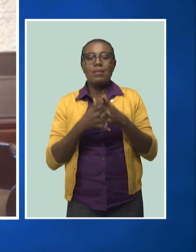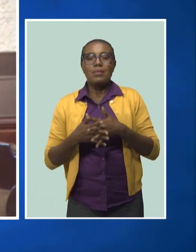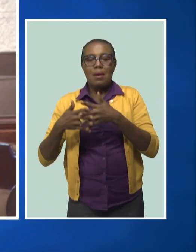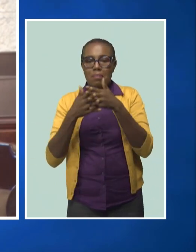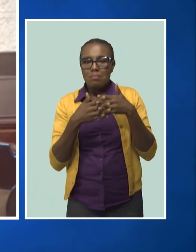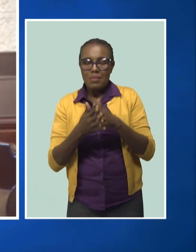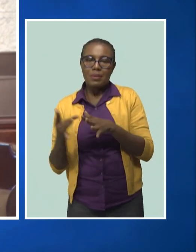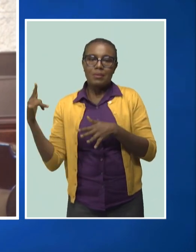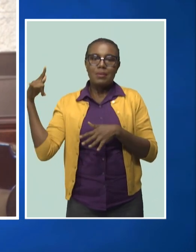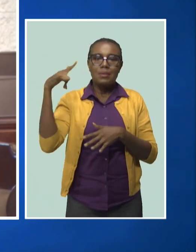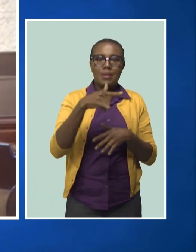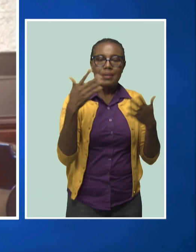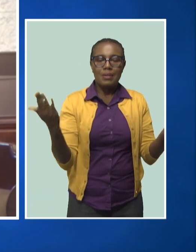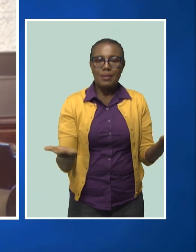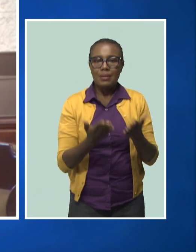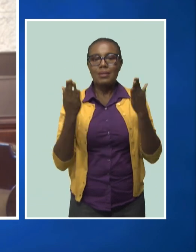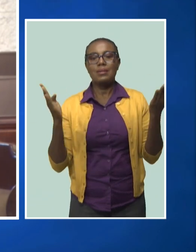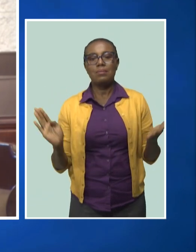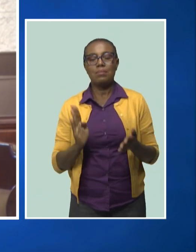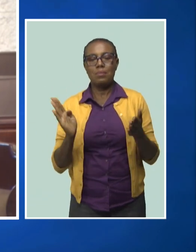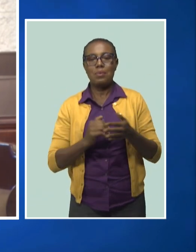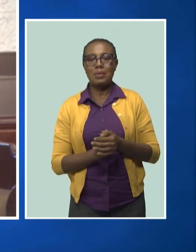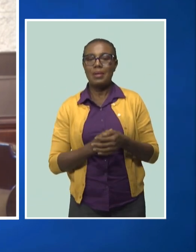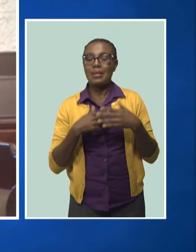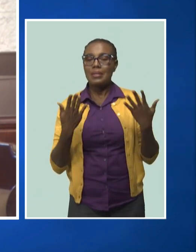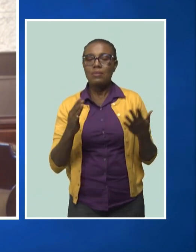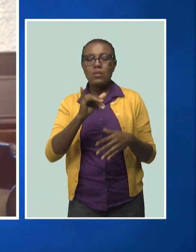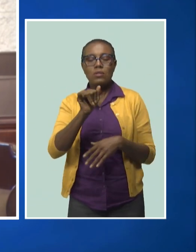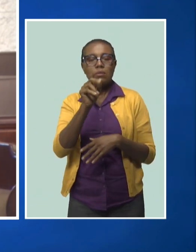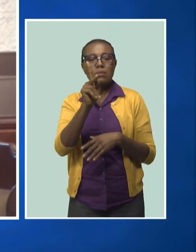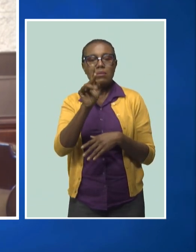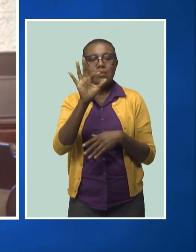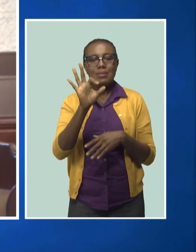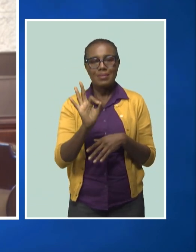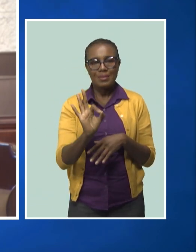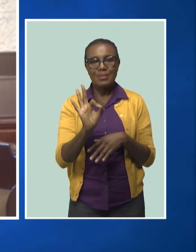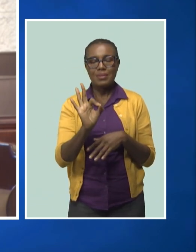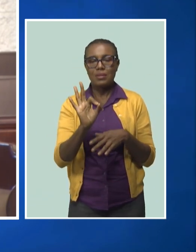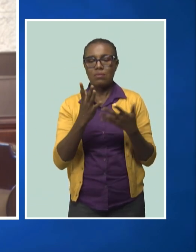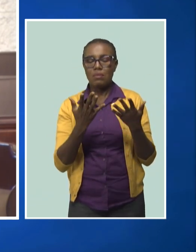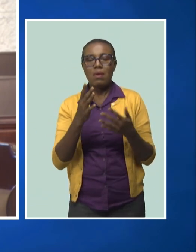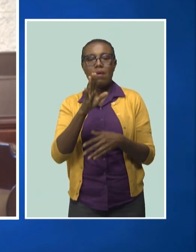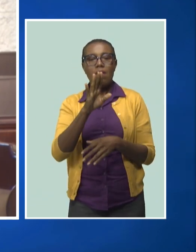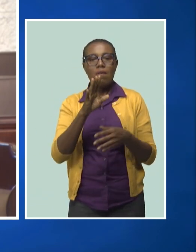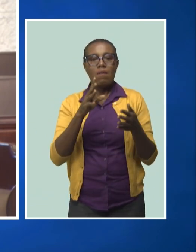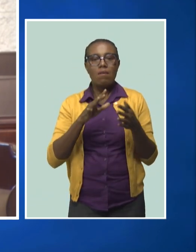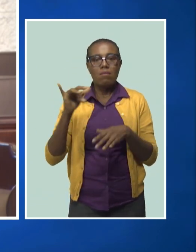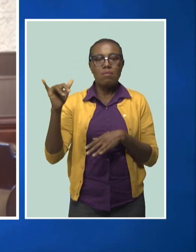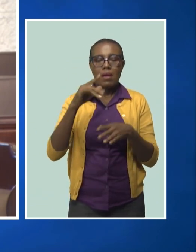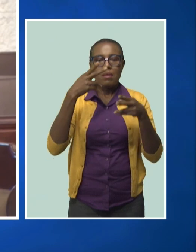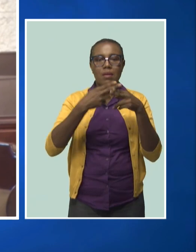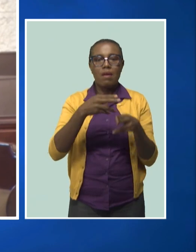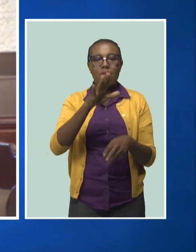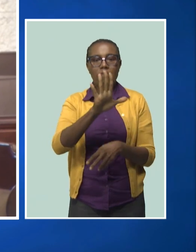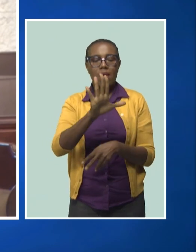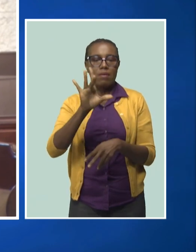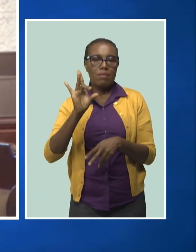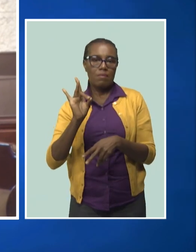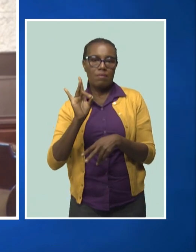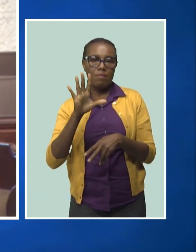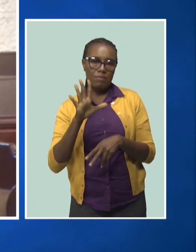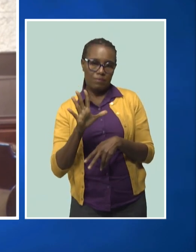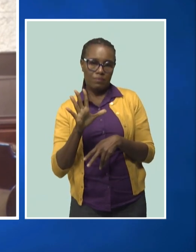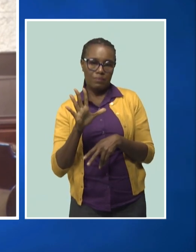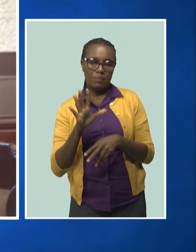to Barbados, the flight numbers from JFK to Barbados will be Flight 585, and